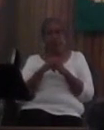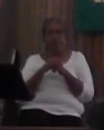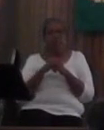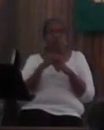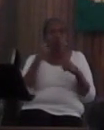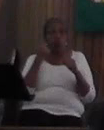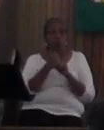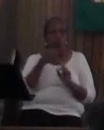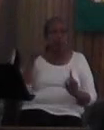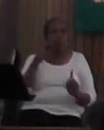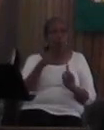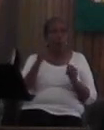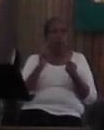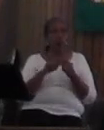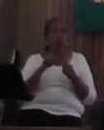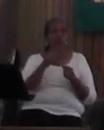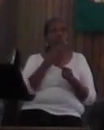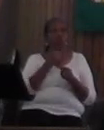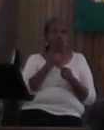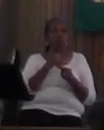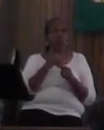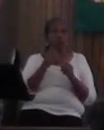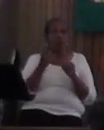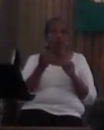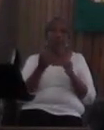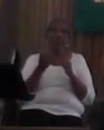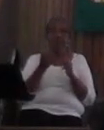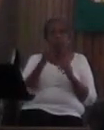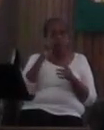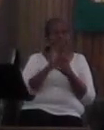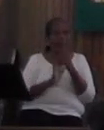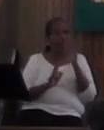the Jewish converts, the writer takes them